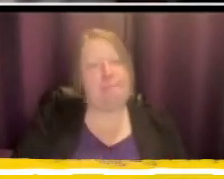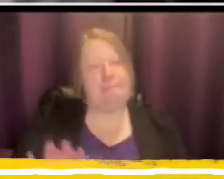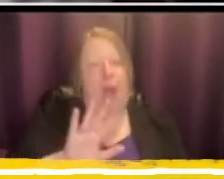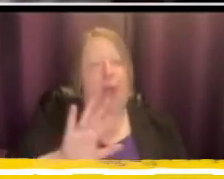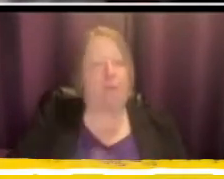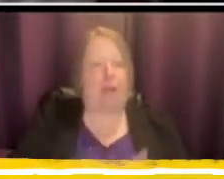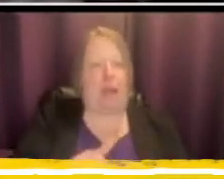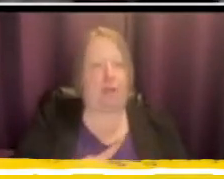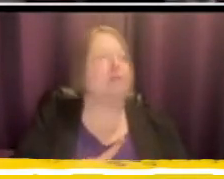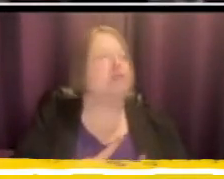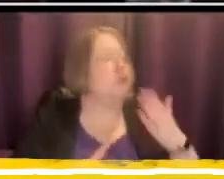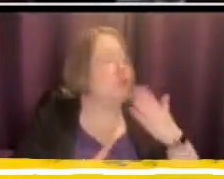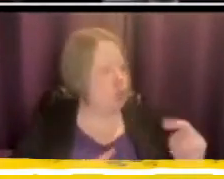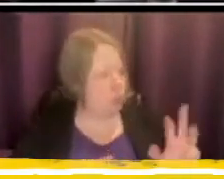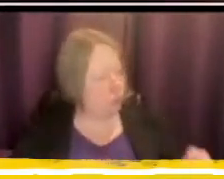Good news.